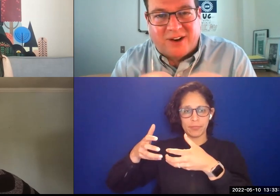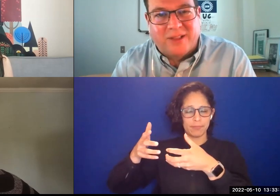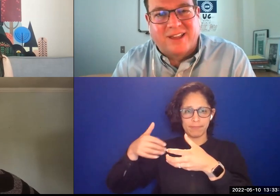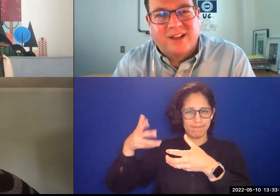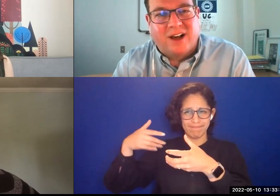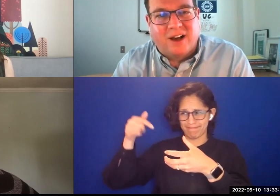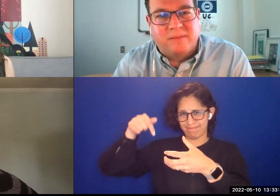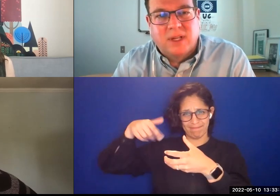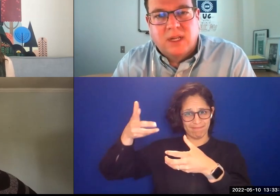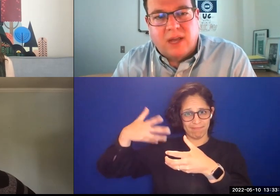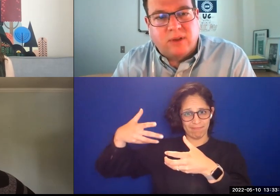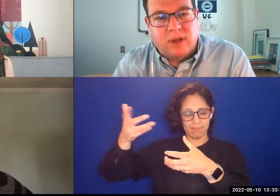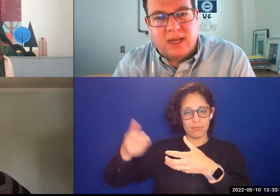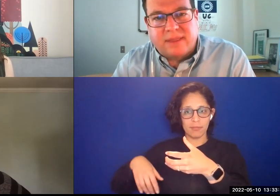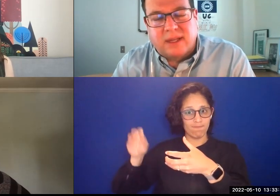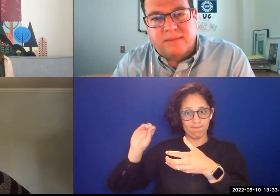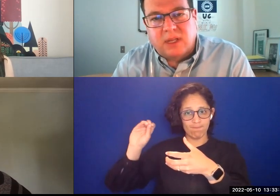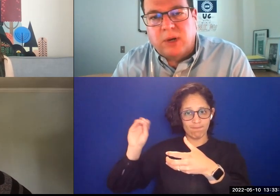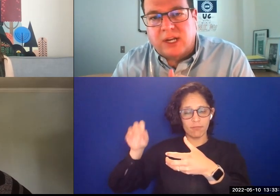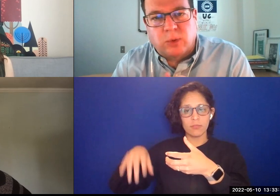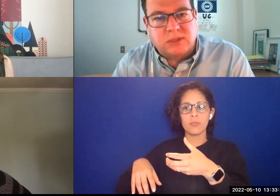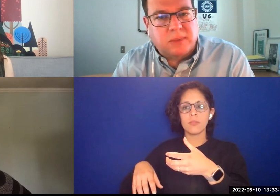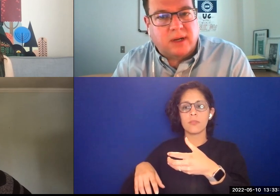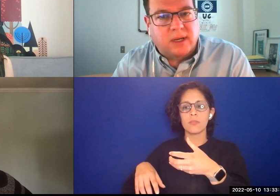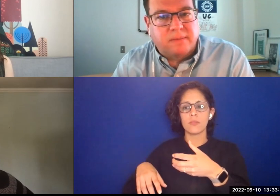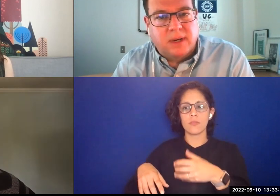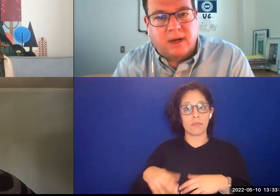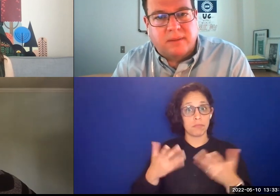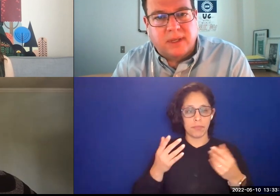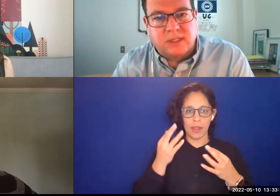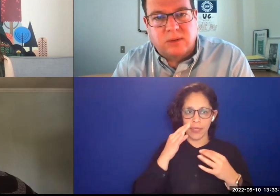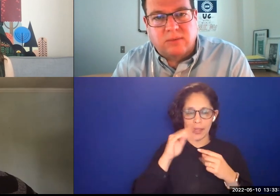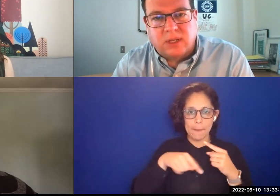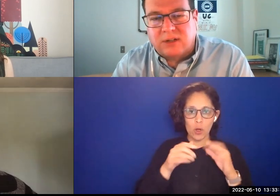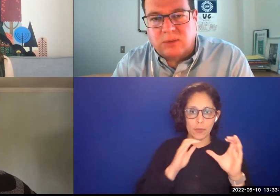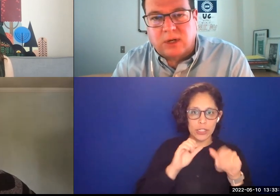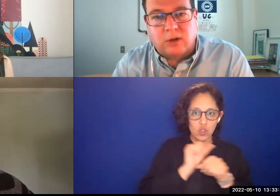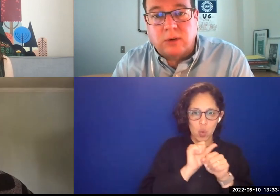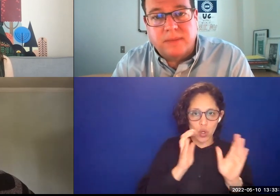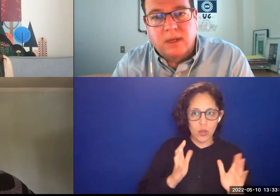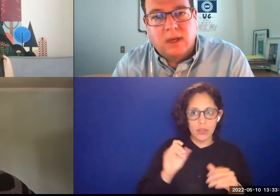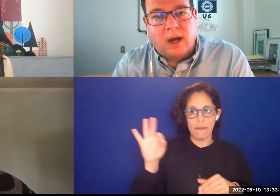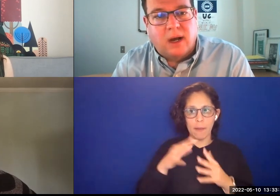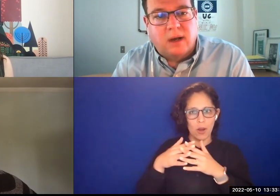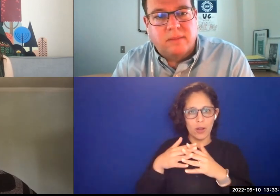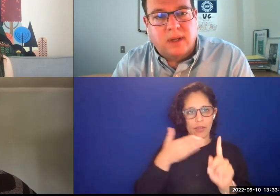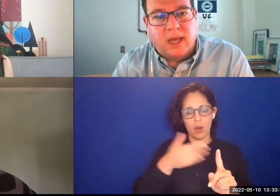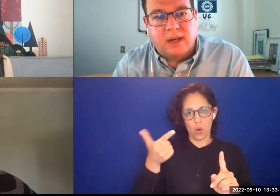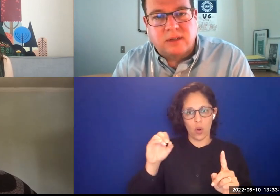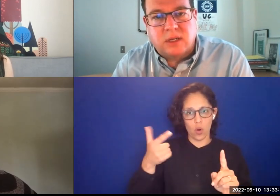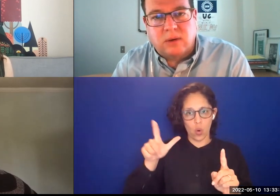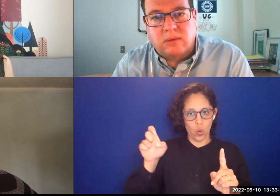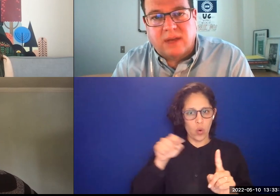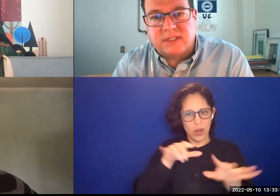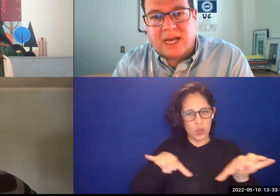thing. If you look at the Communication Workers of America is doing really interesting work at Google.